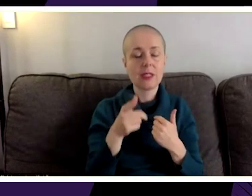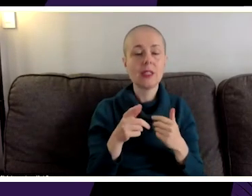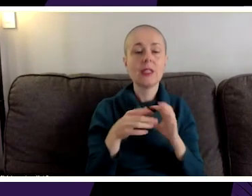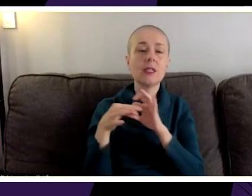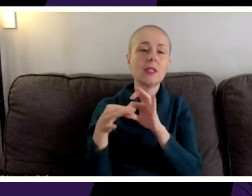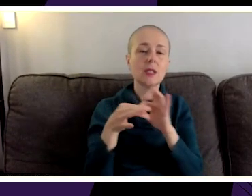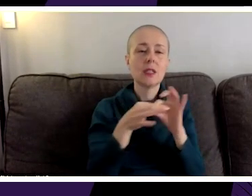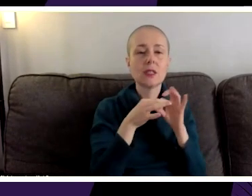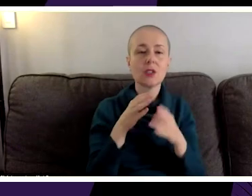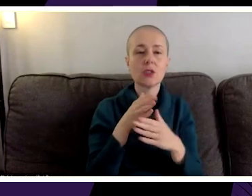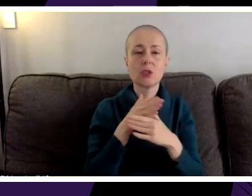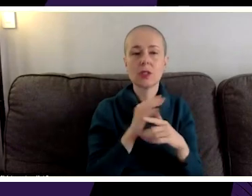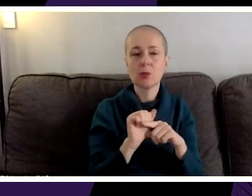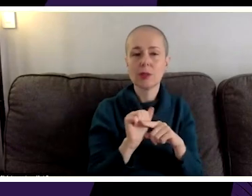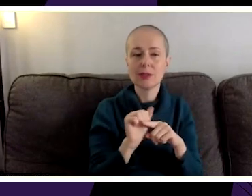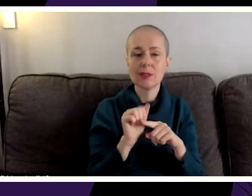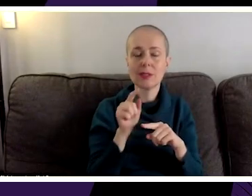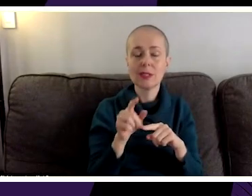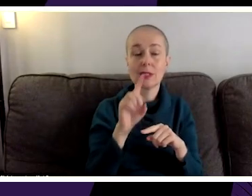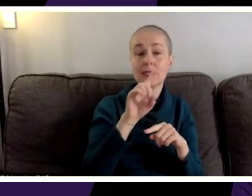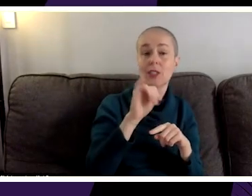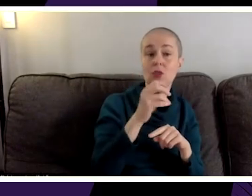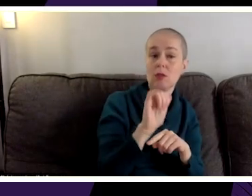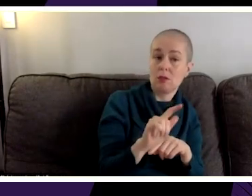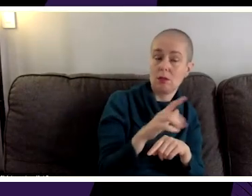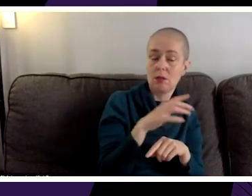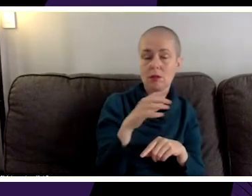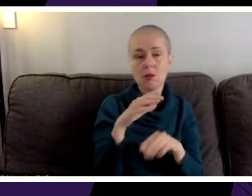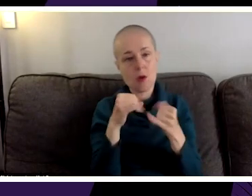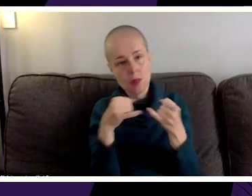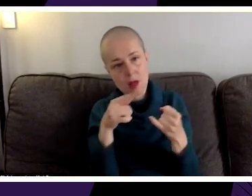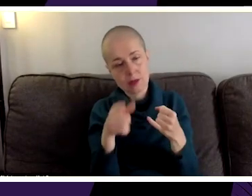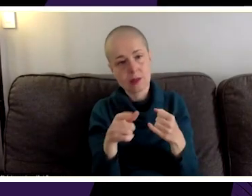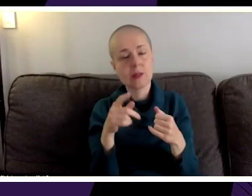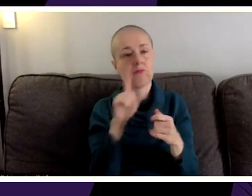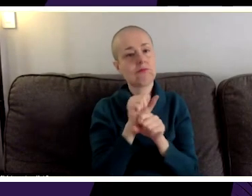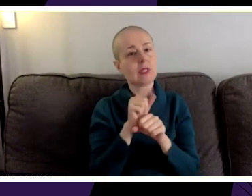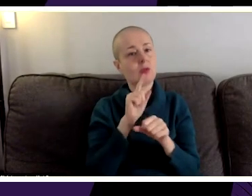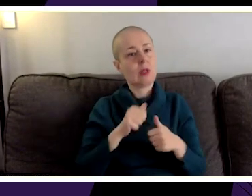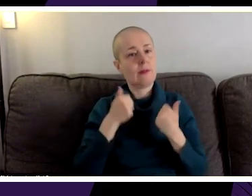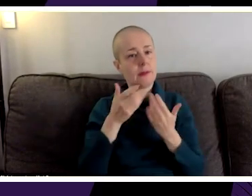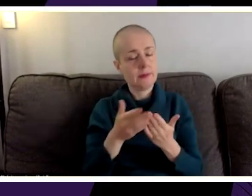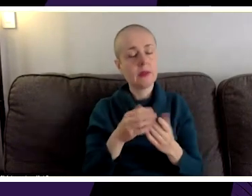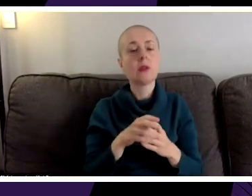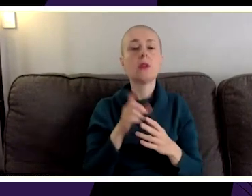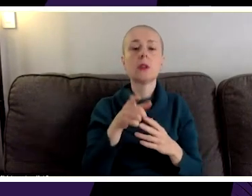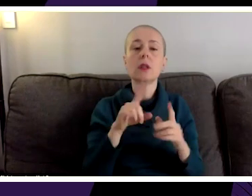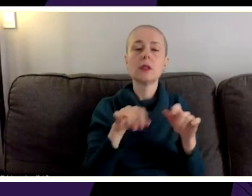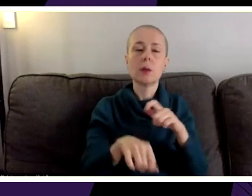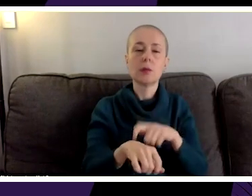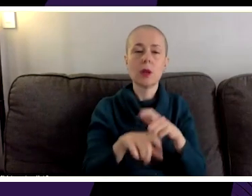practices both digitally, online, and physically in real life, while re-echoing the story